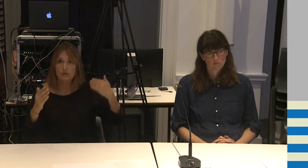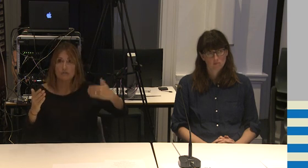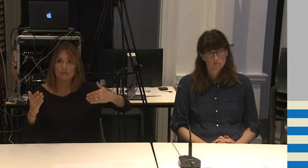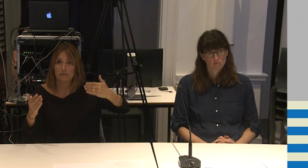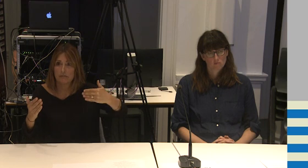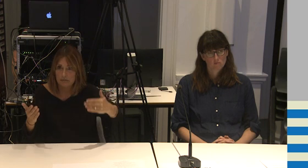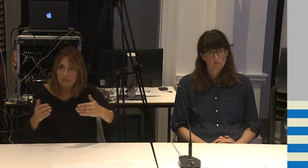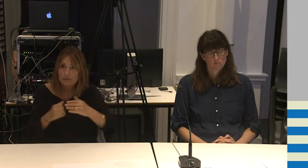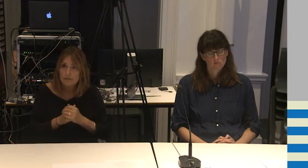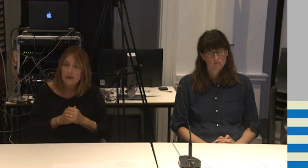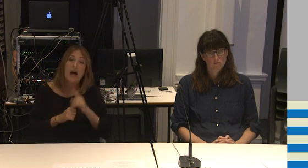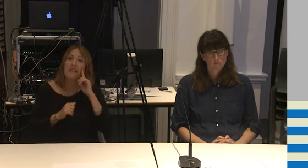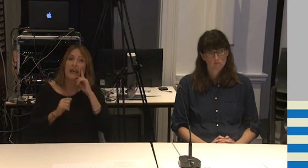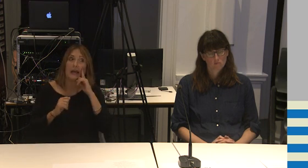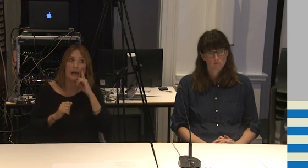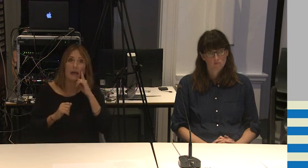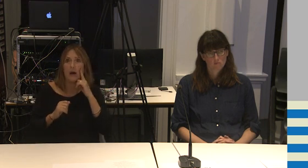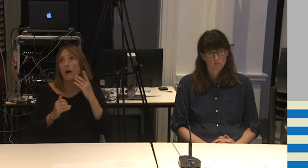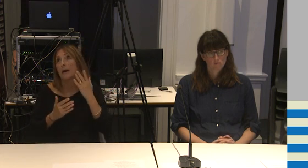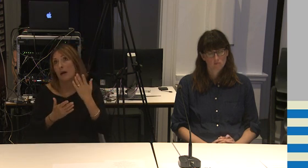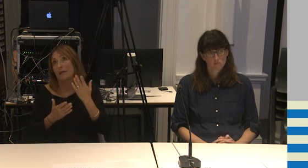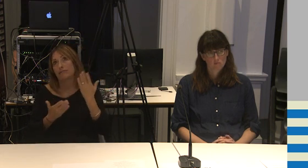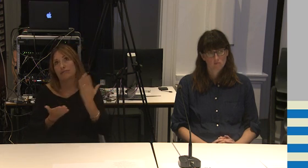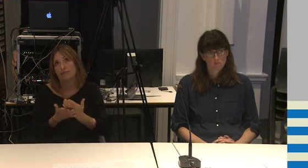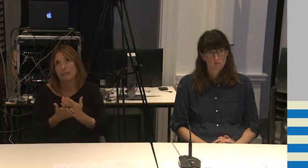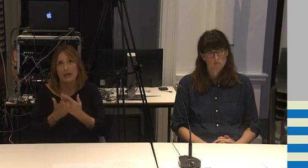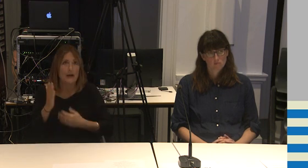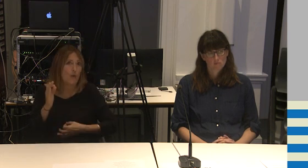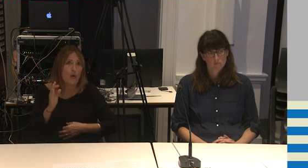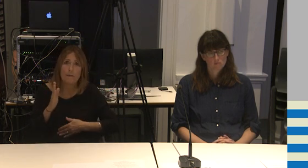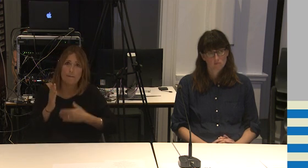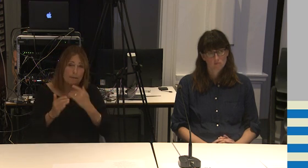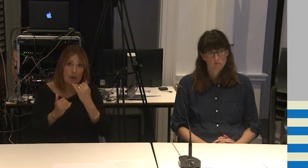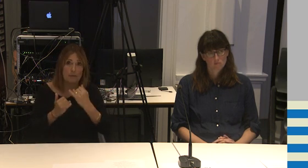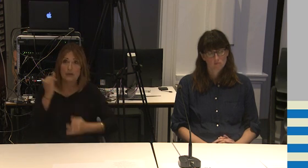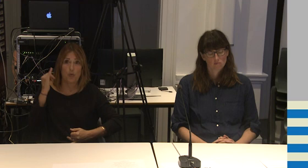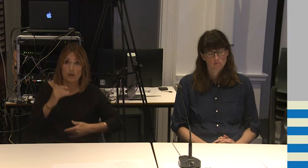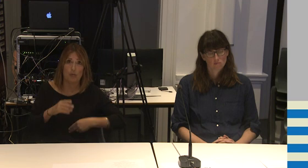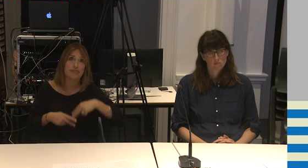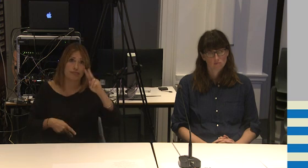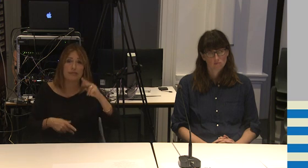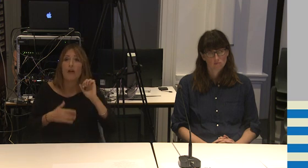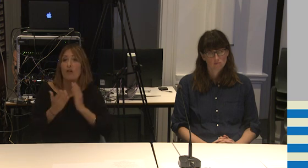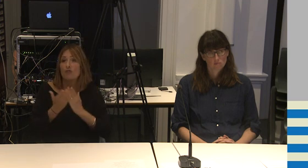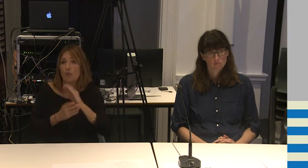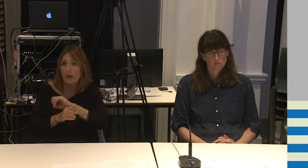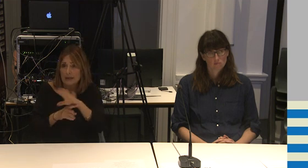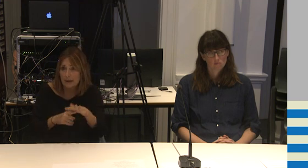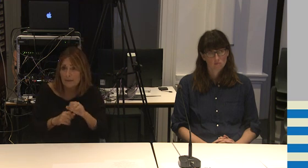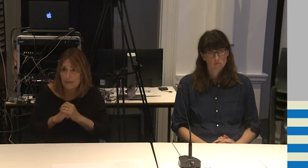only increased during the pandemic. As architecture students, all of our work was through digital